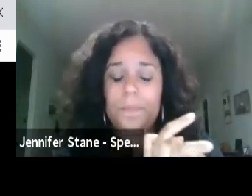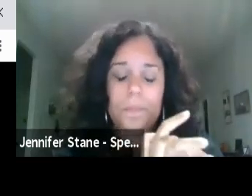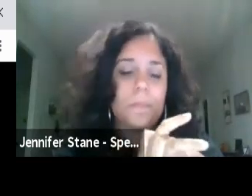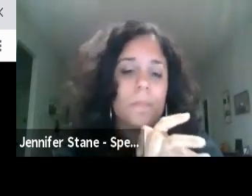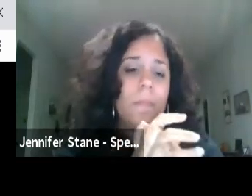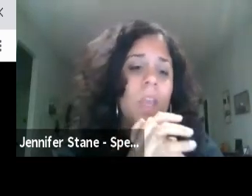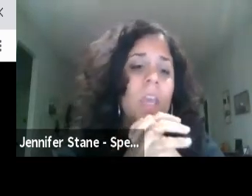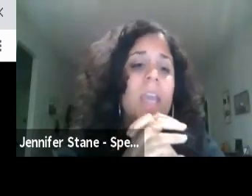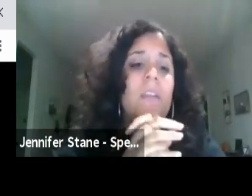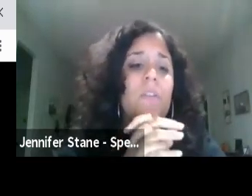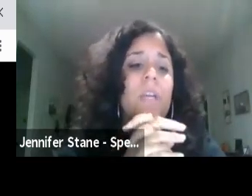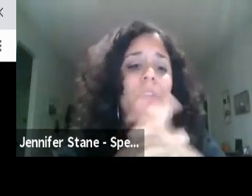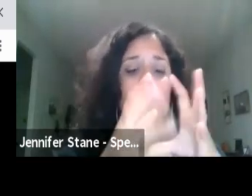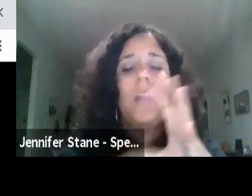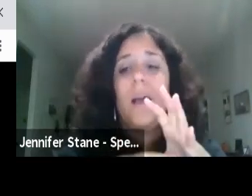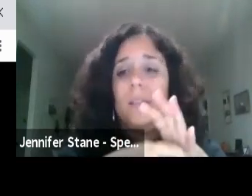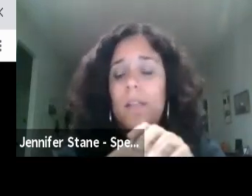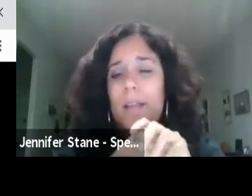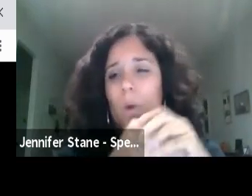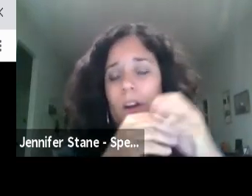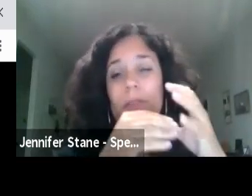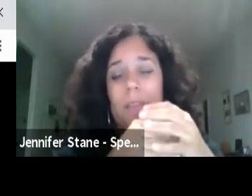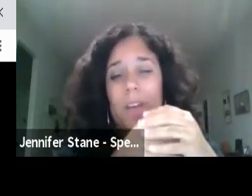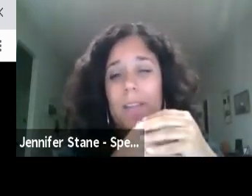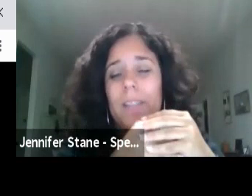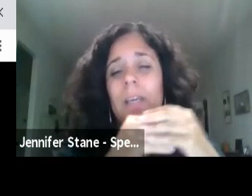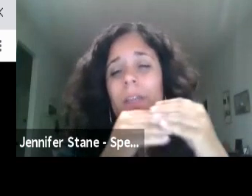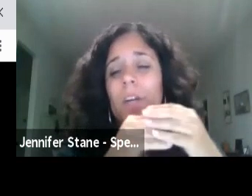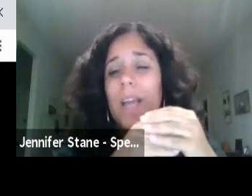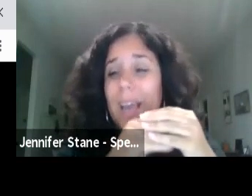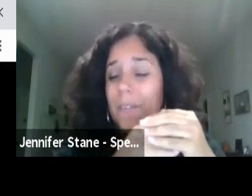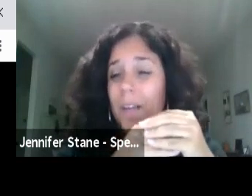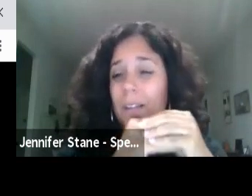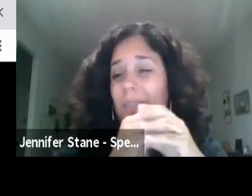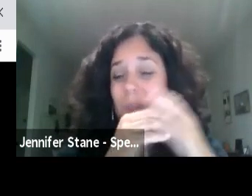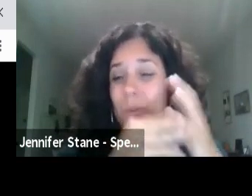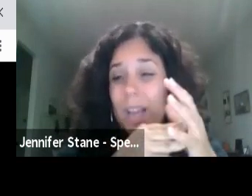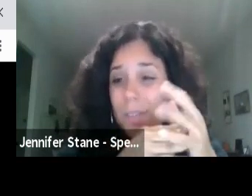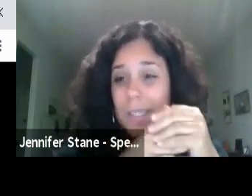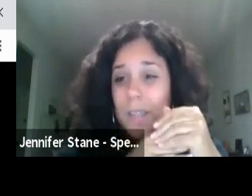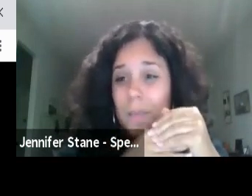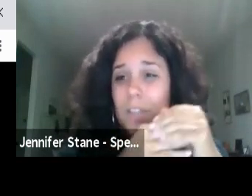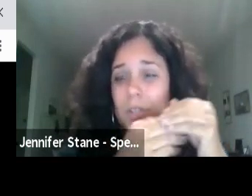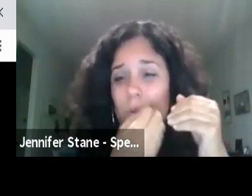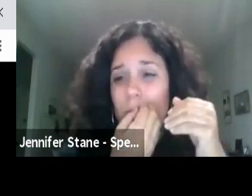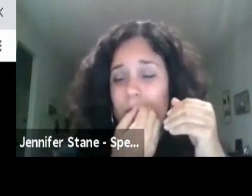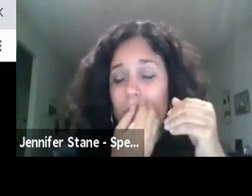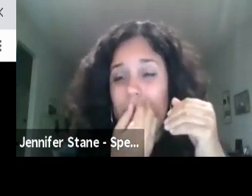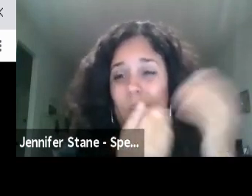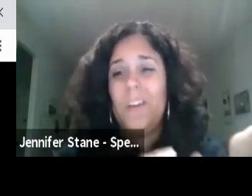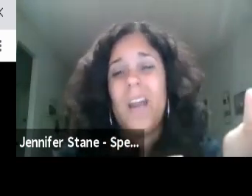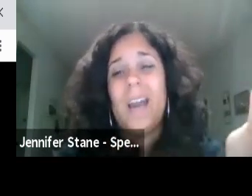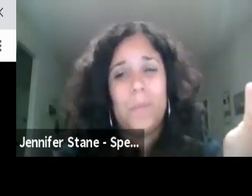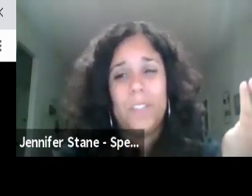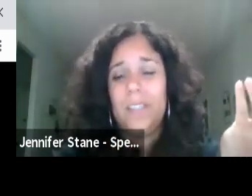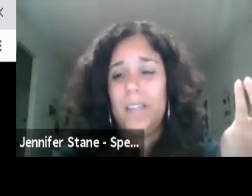water. And you can utilize like the water flavorings. They're going to have a few calories in them. It's usually pretty